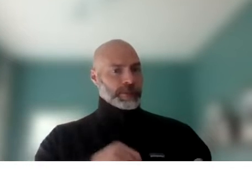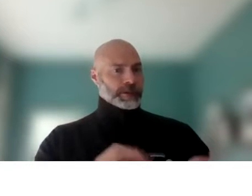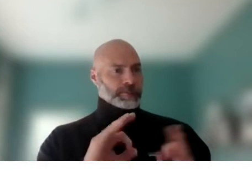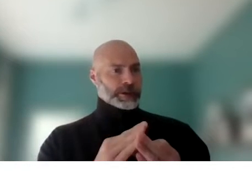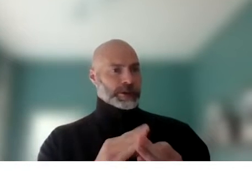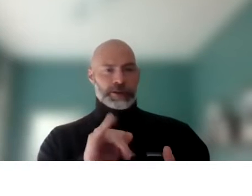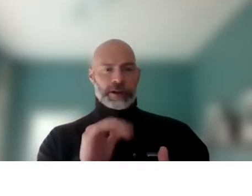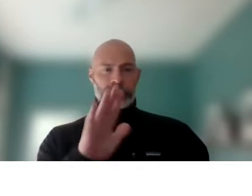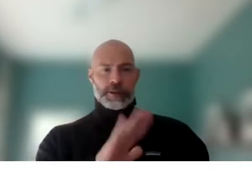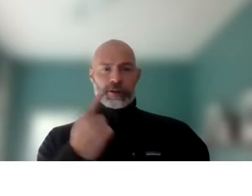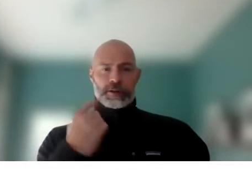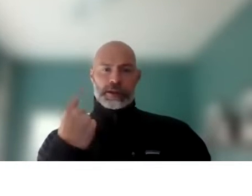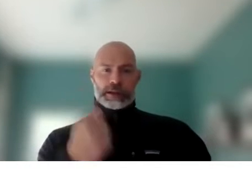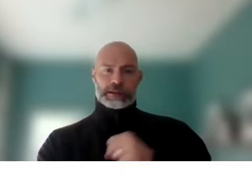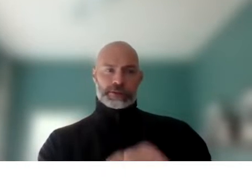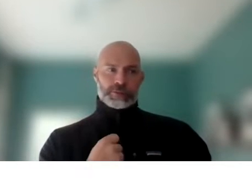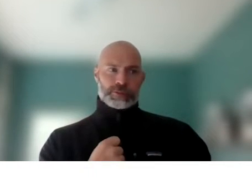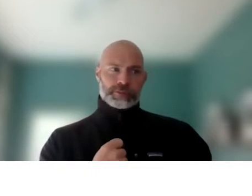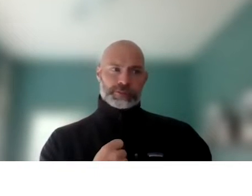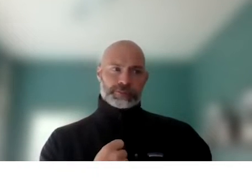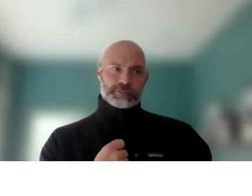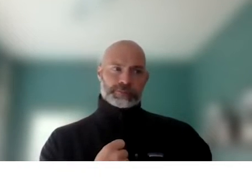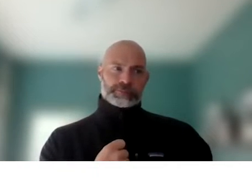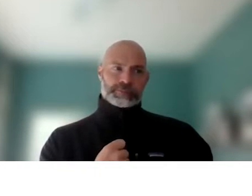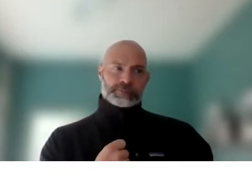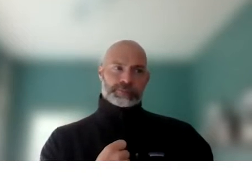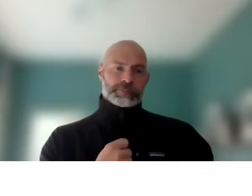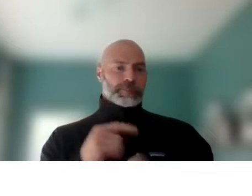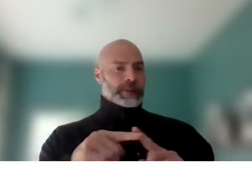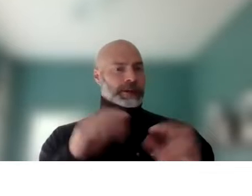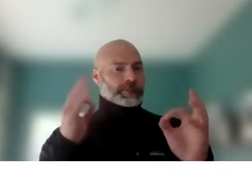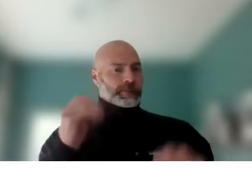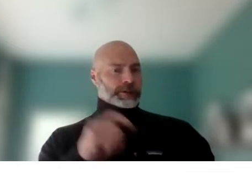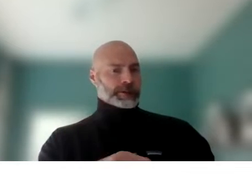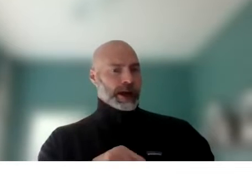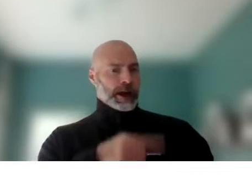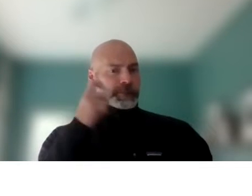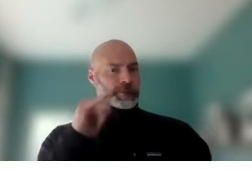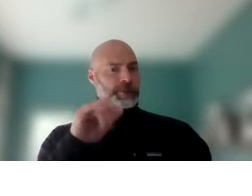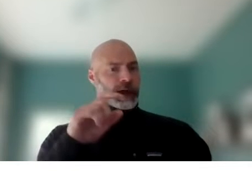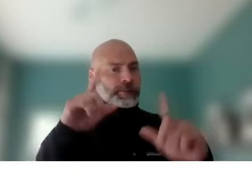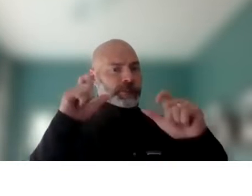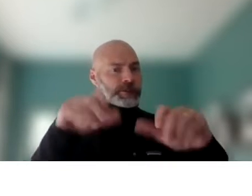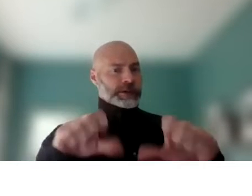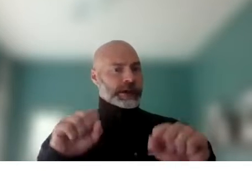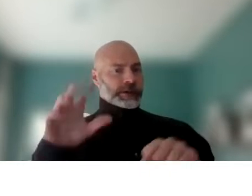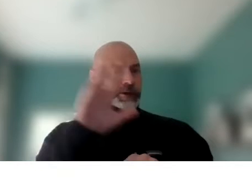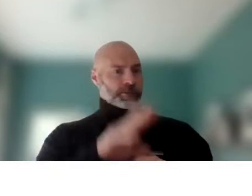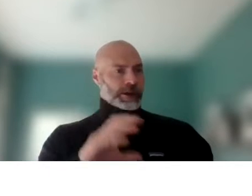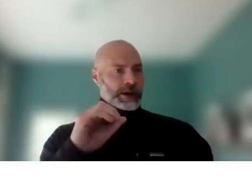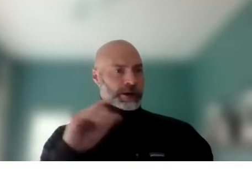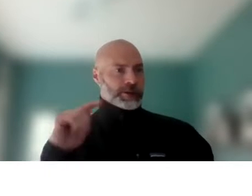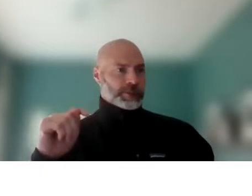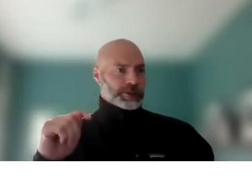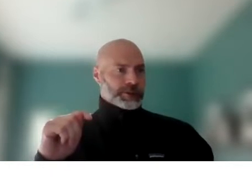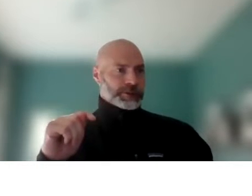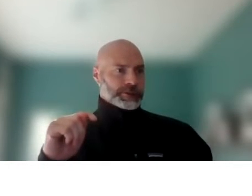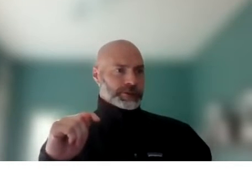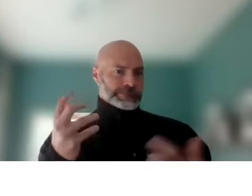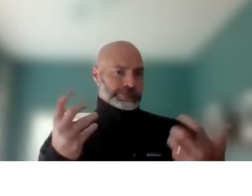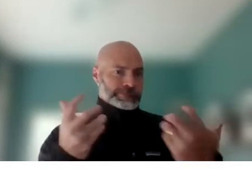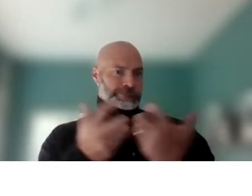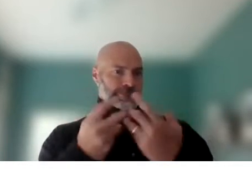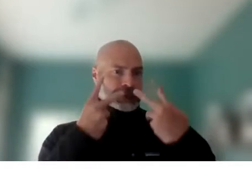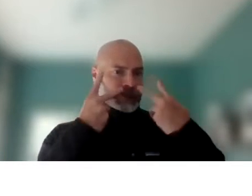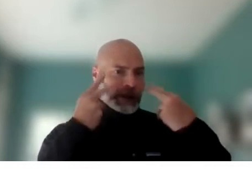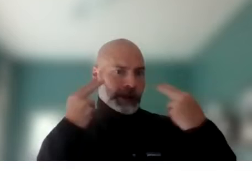On this picture on the slide, you might see a picture of my family. It's about a year old, but perfect timing because it has, the pumpkins.